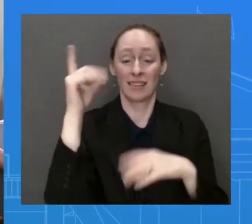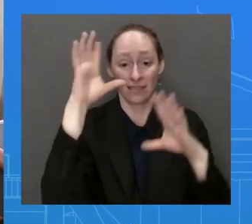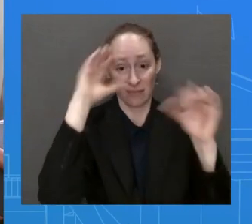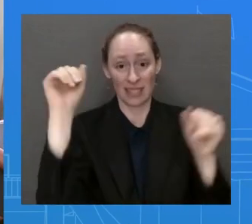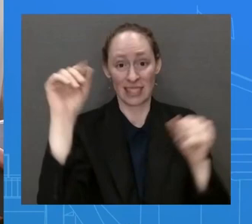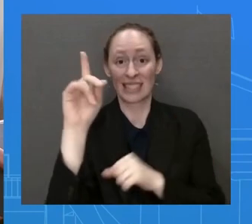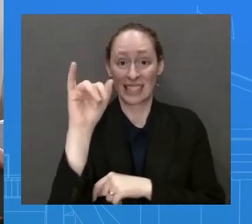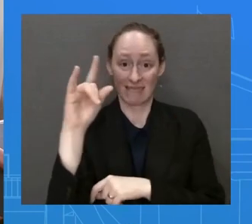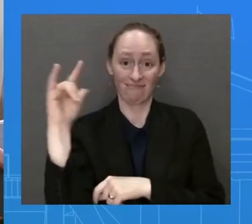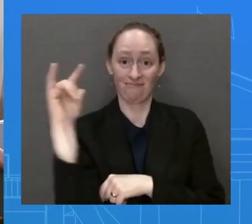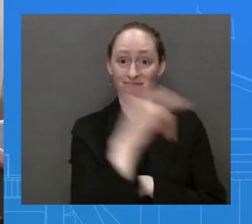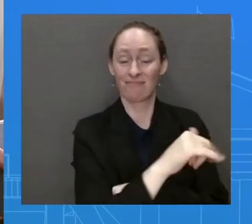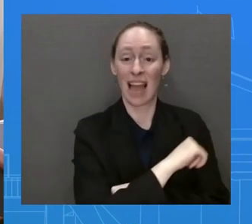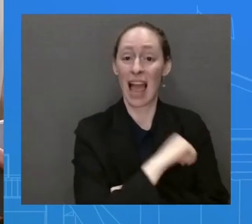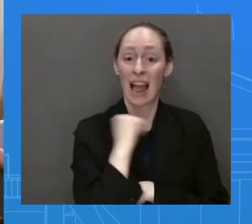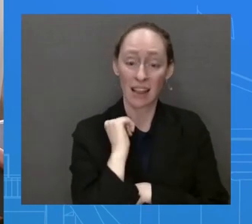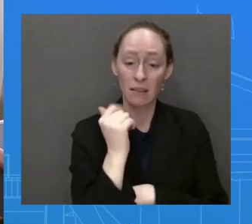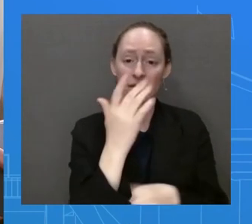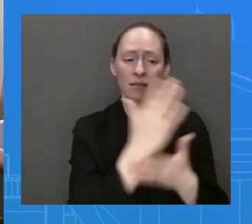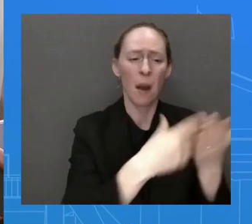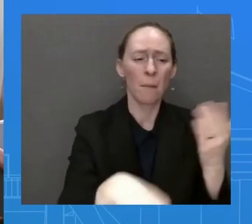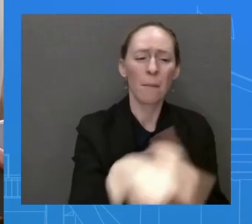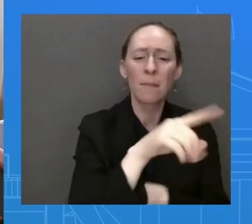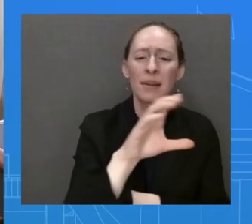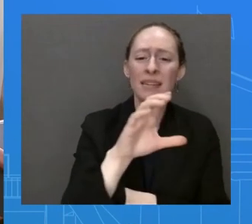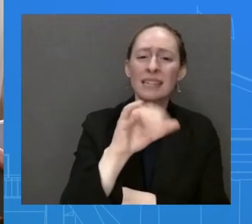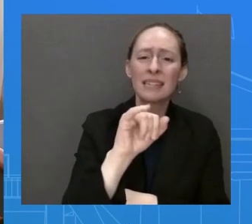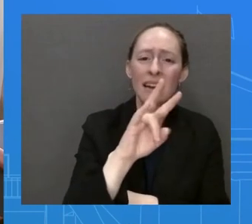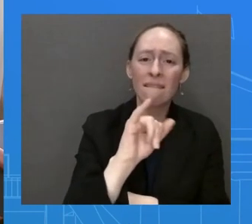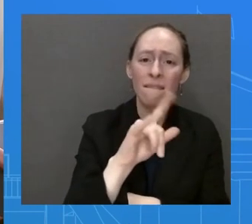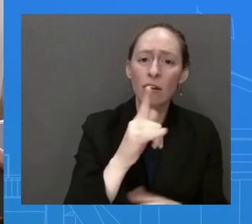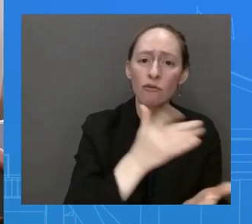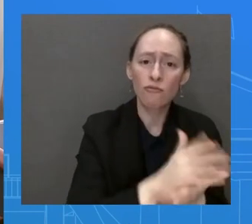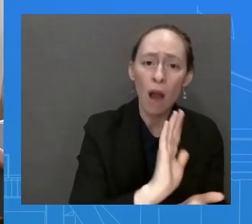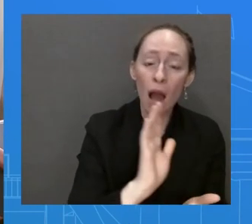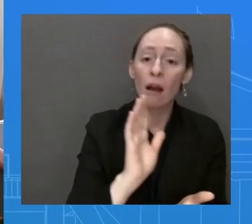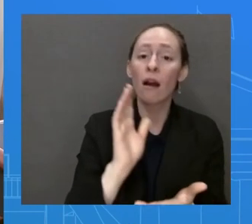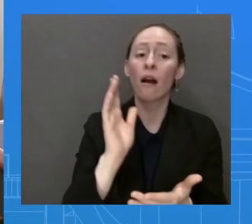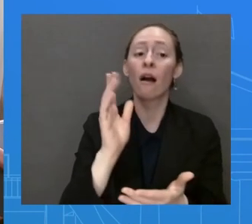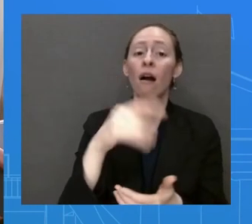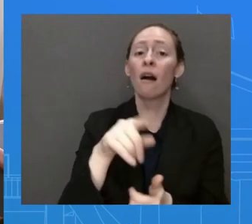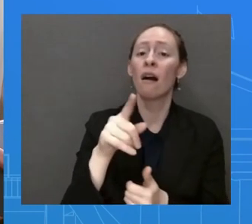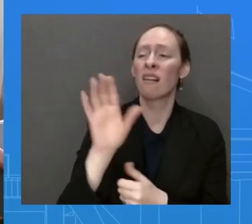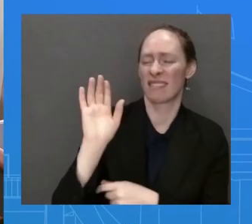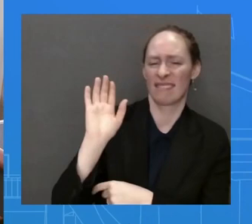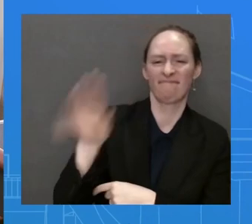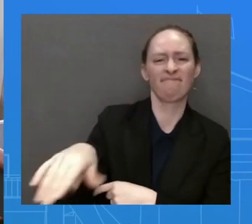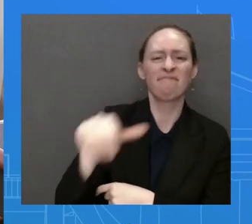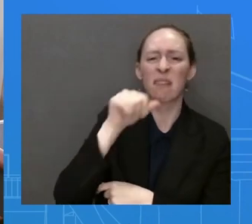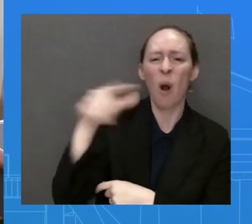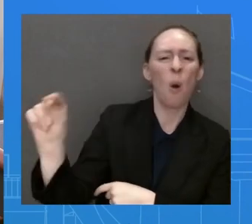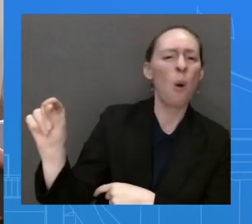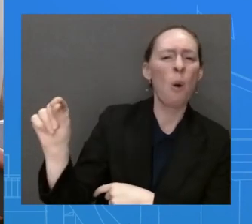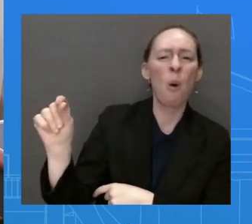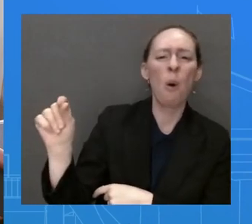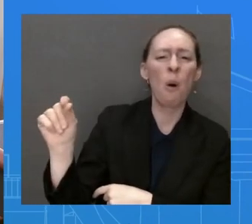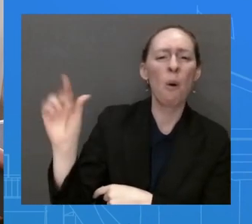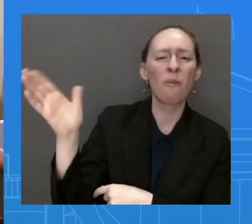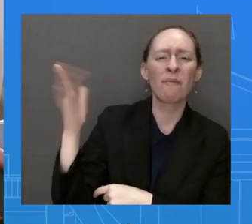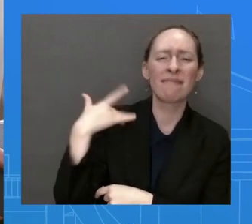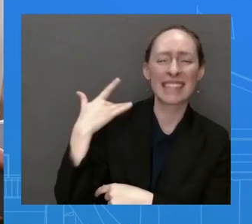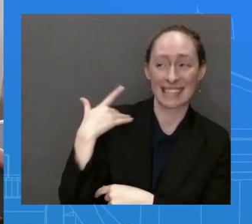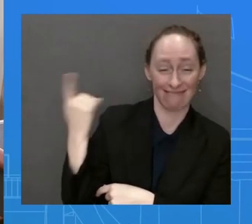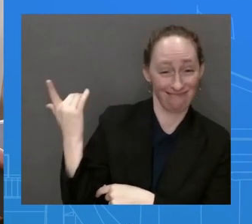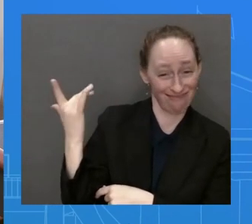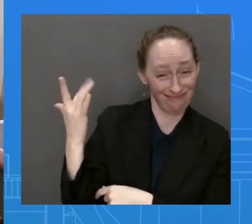speech out of concern that the White House wasn't doing enough to push this issue. Aside